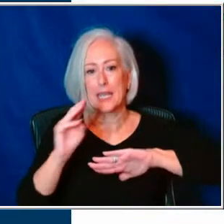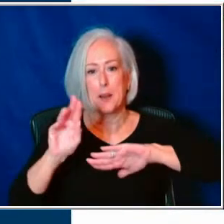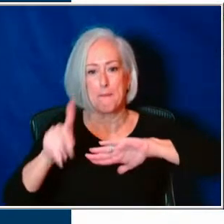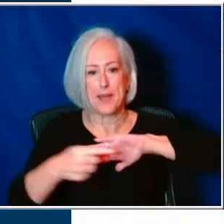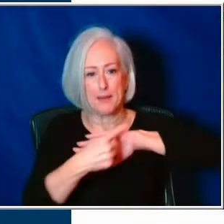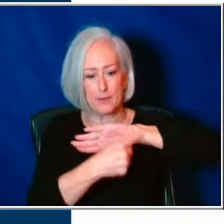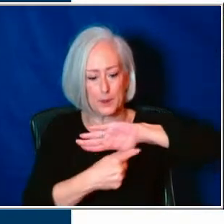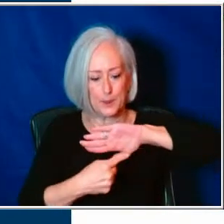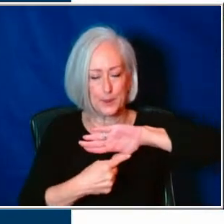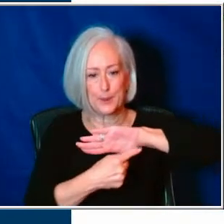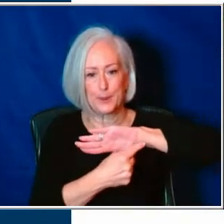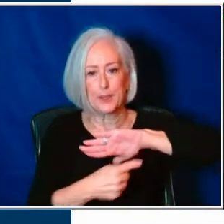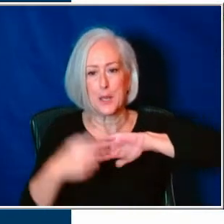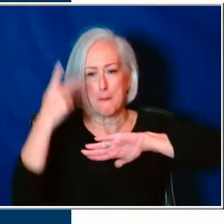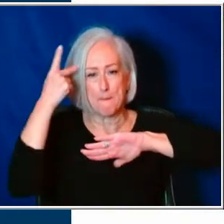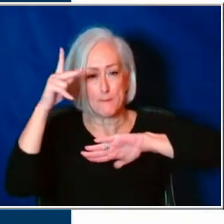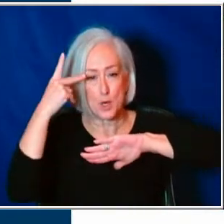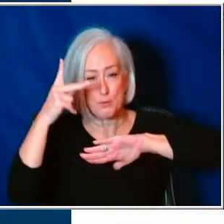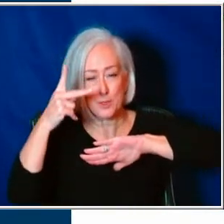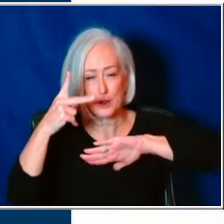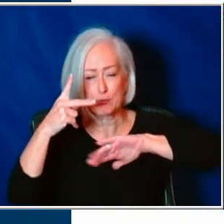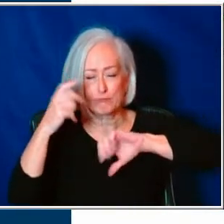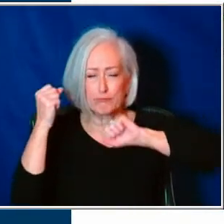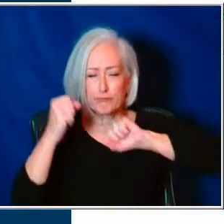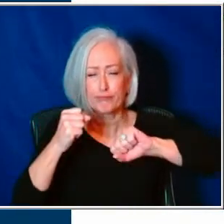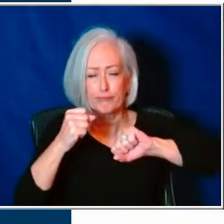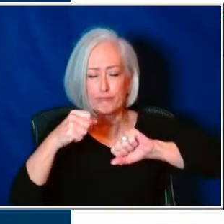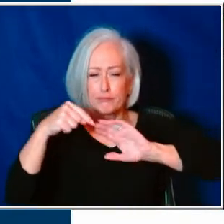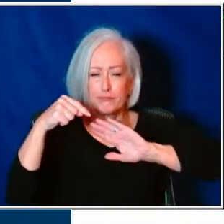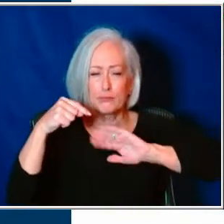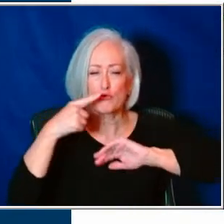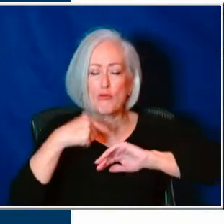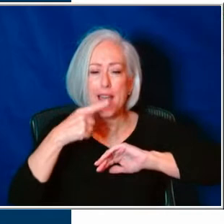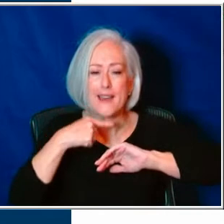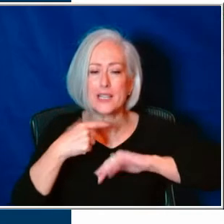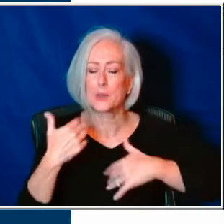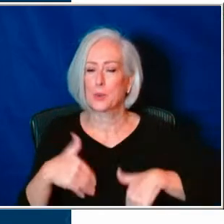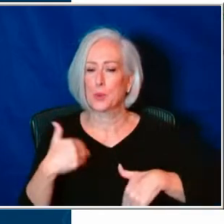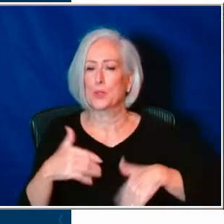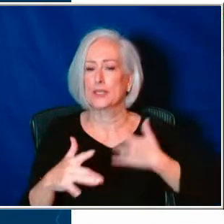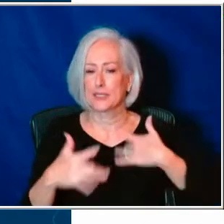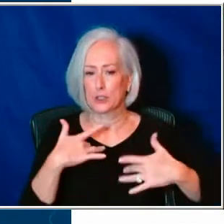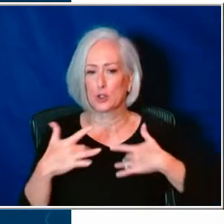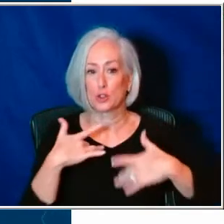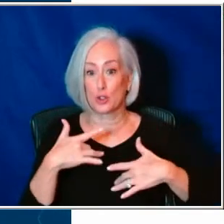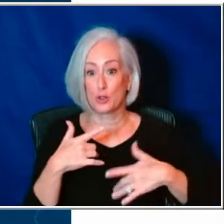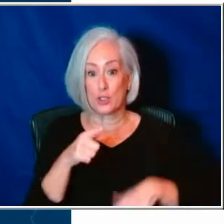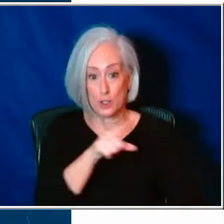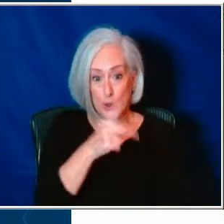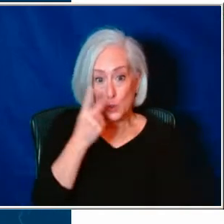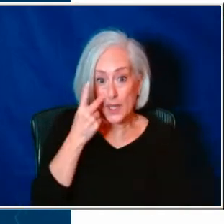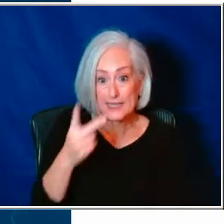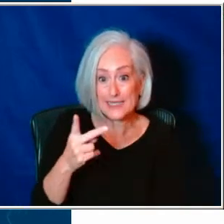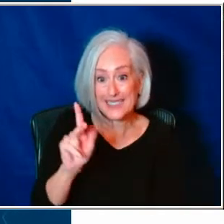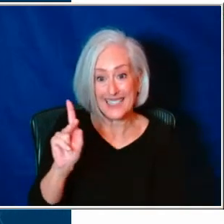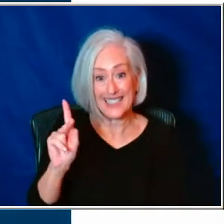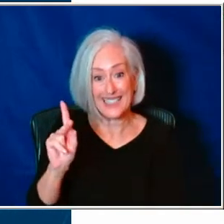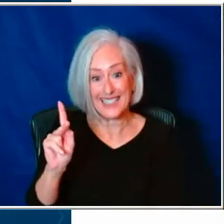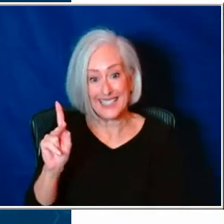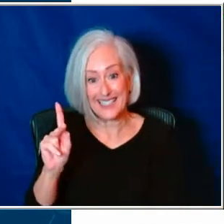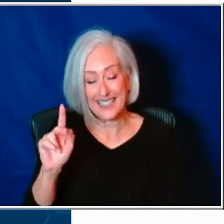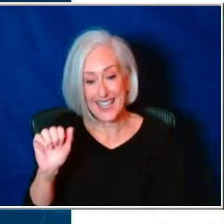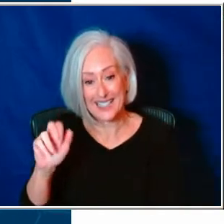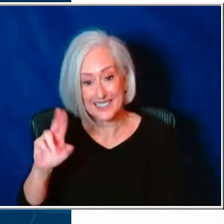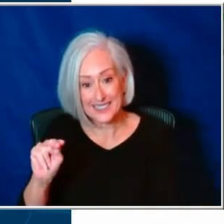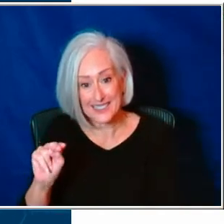purple and deep red, and I think that's a concern. But also you can see, unfortunately, Kansas and Missouri, we have room to